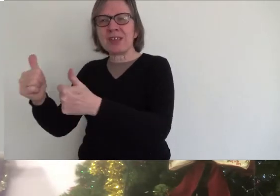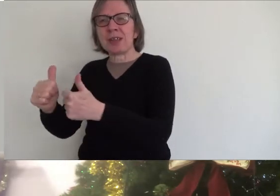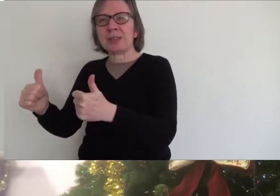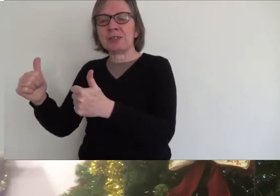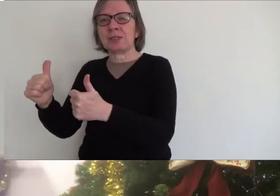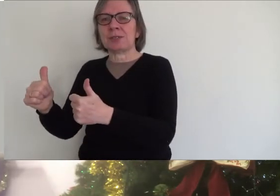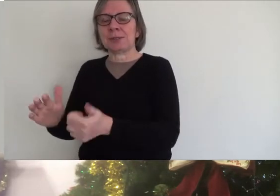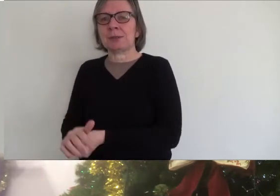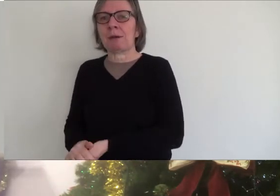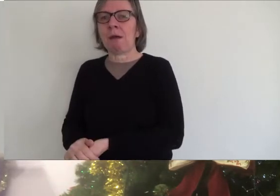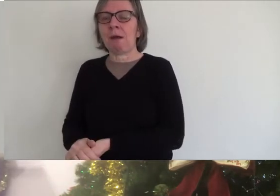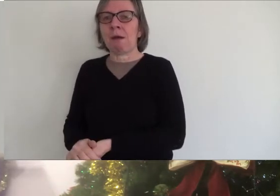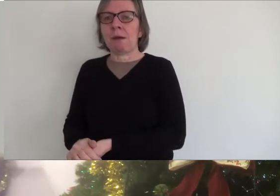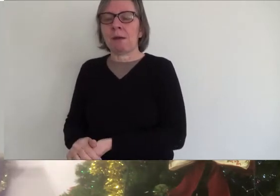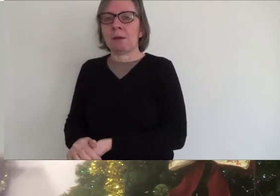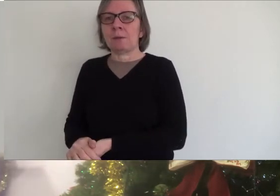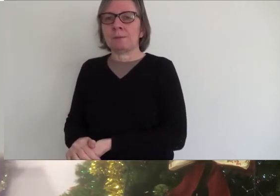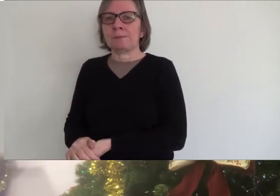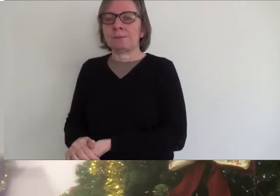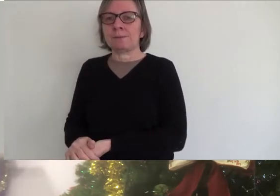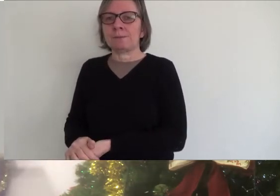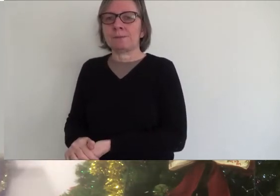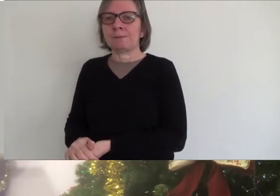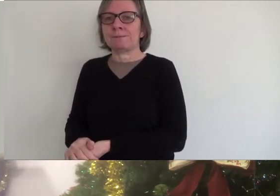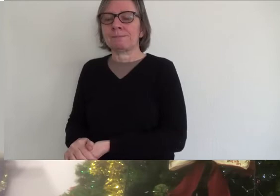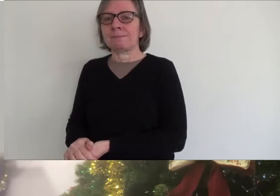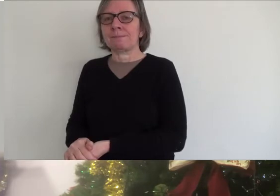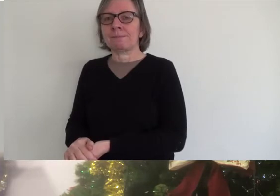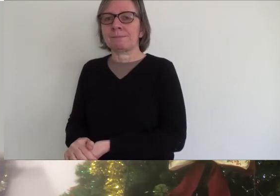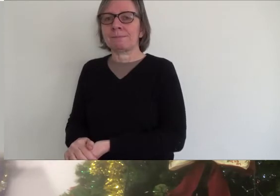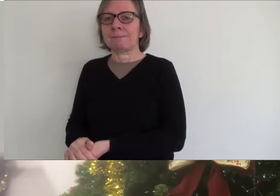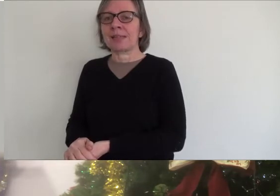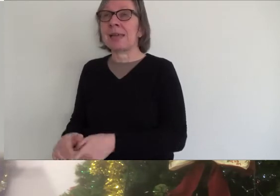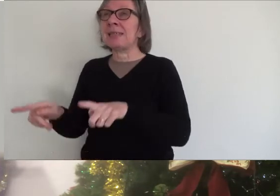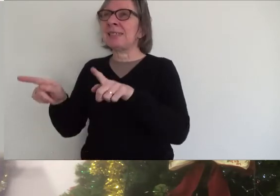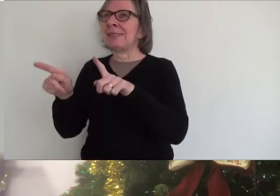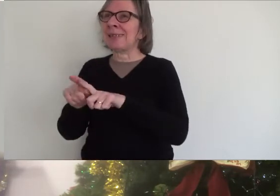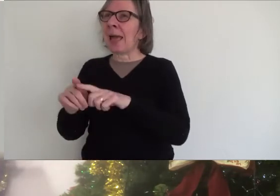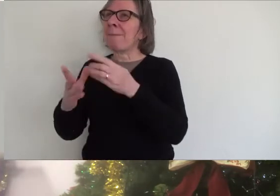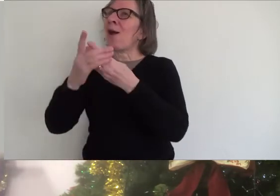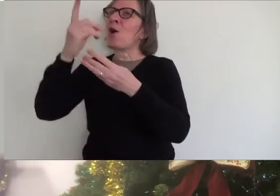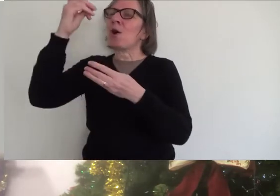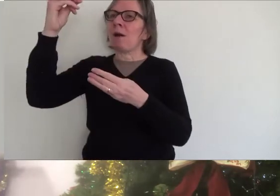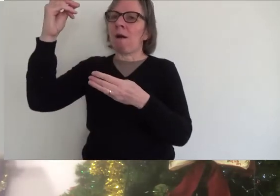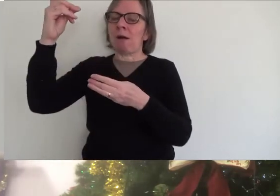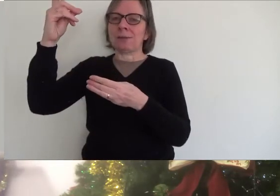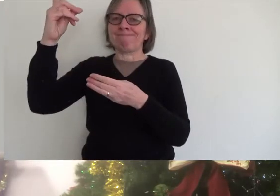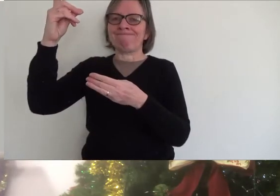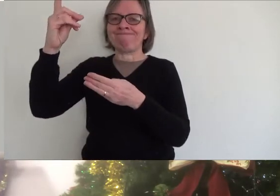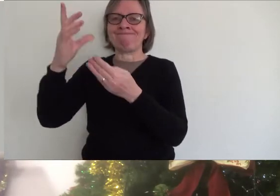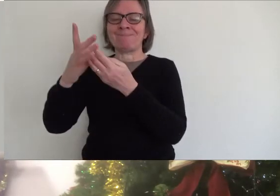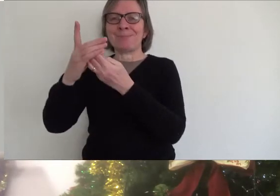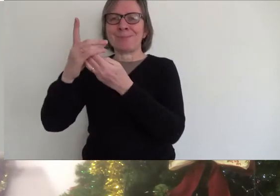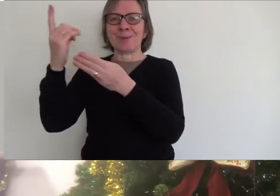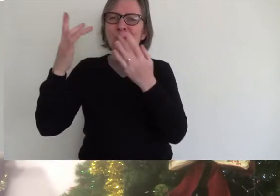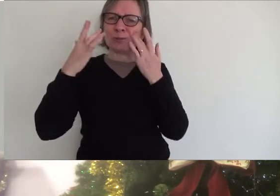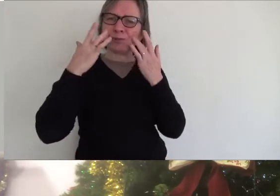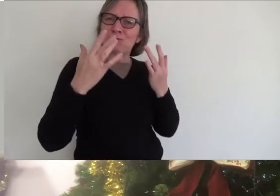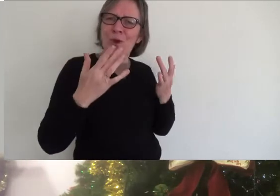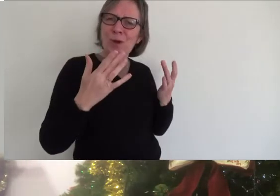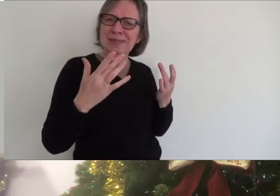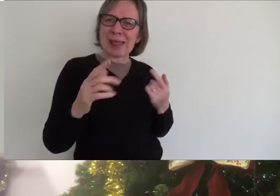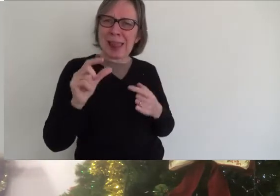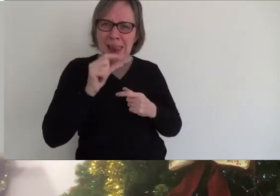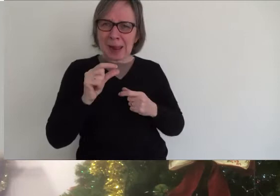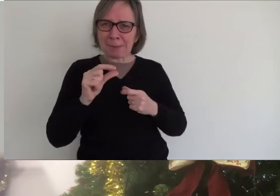realisation. But in a sense, it's a revelation from God, revealing himself to you. And